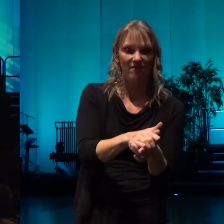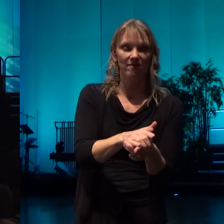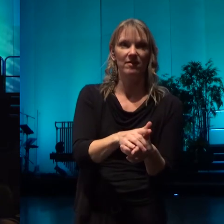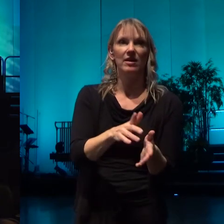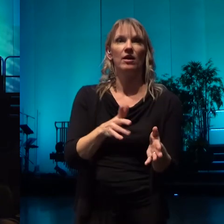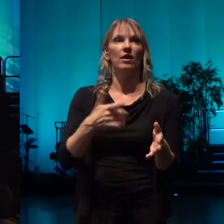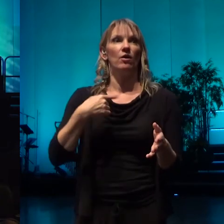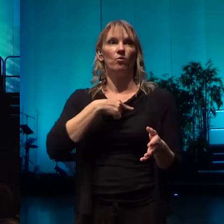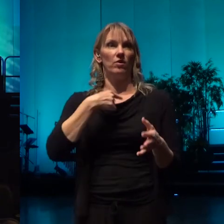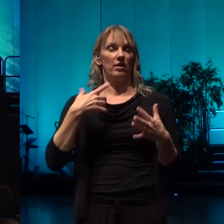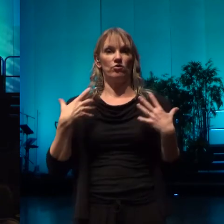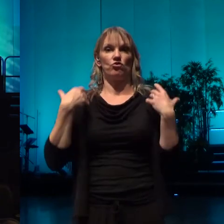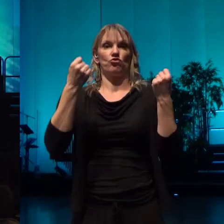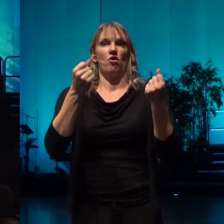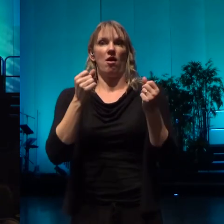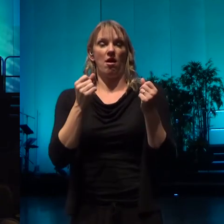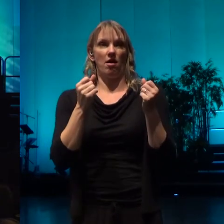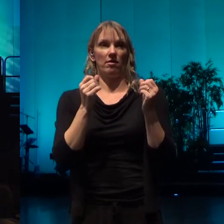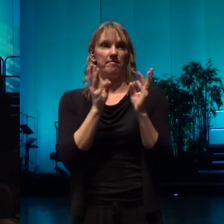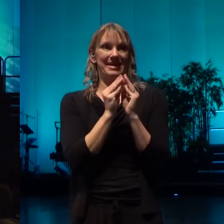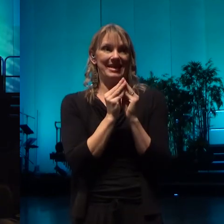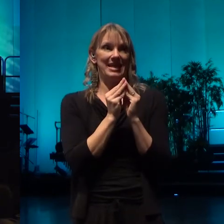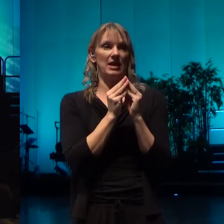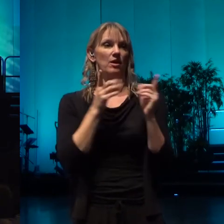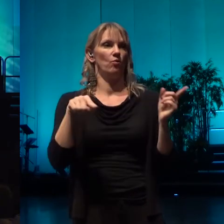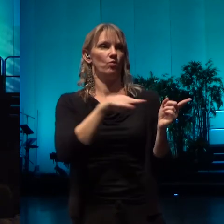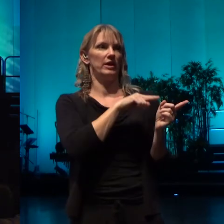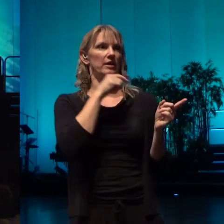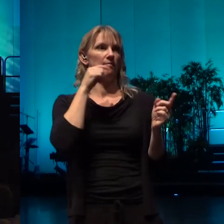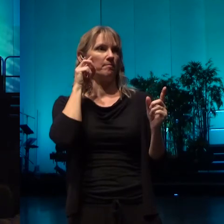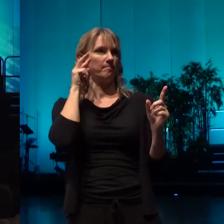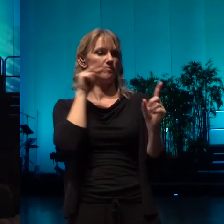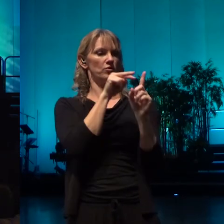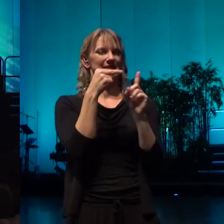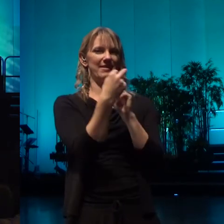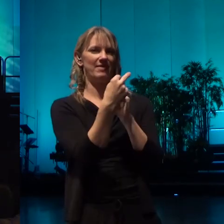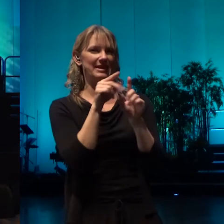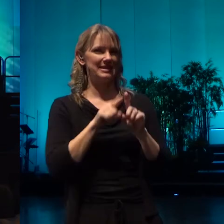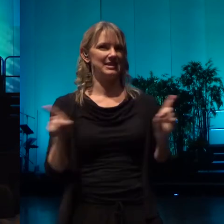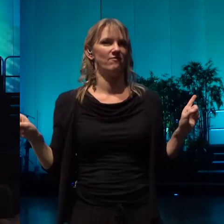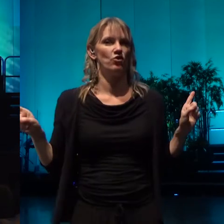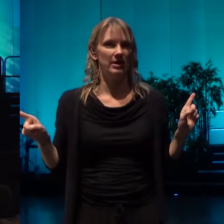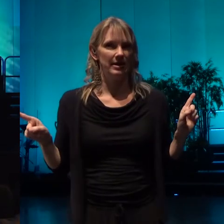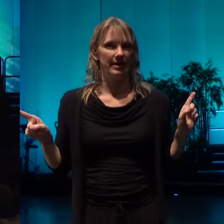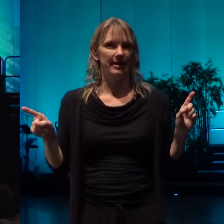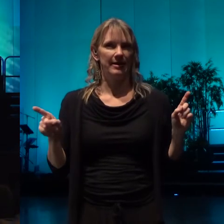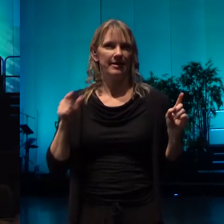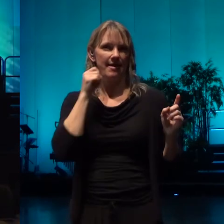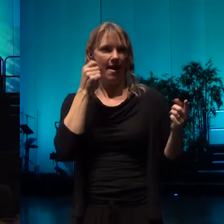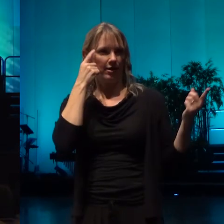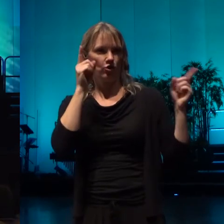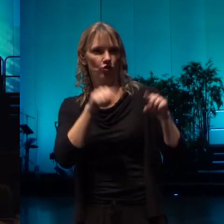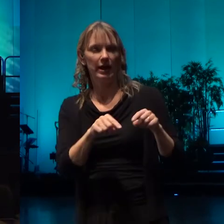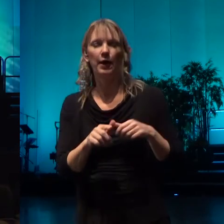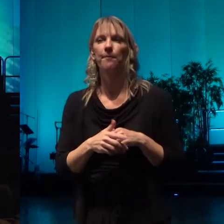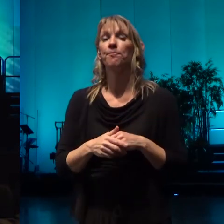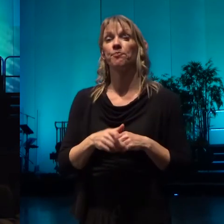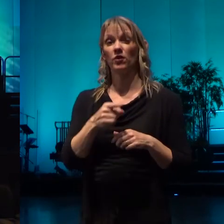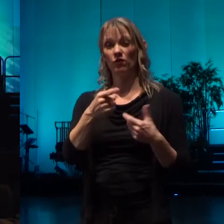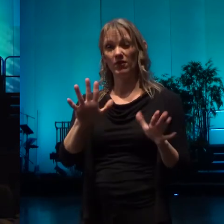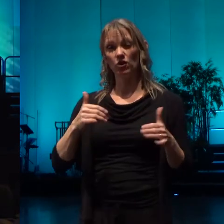courageous conversations in a meeting where we don't all see eye to eye. And have you ever had the feeling, I call